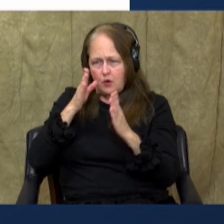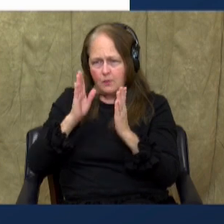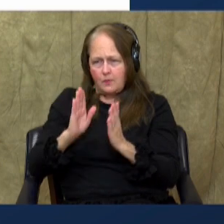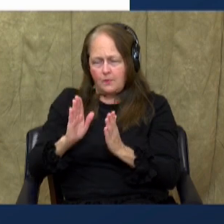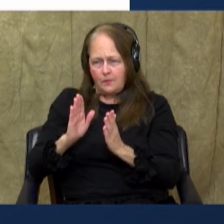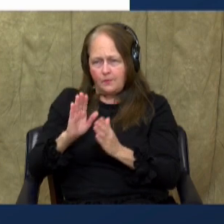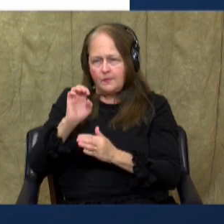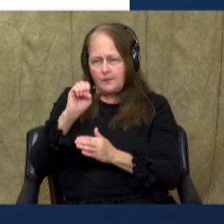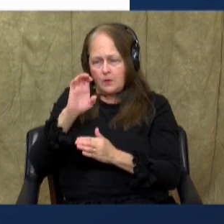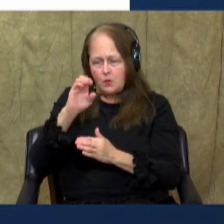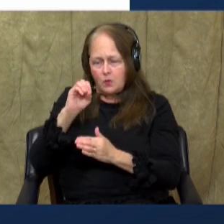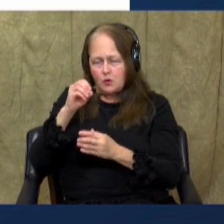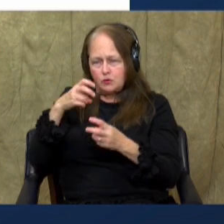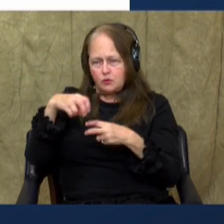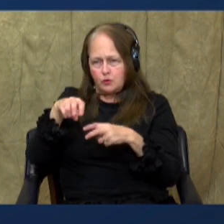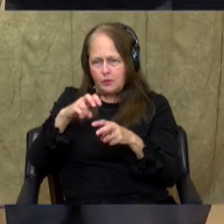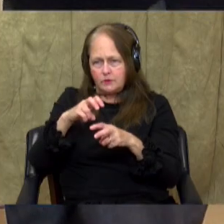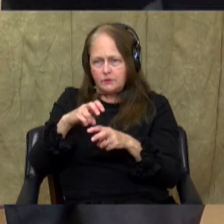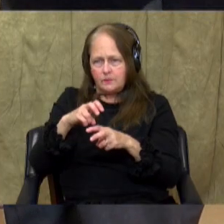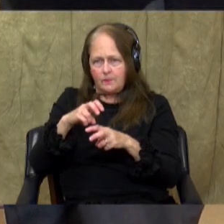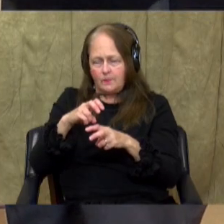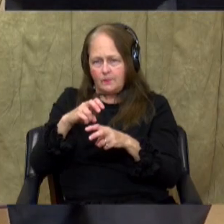the best answer is ecotourists.